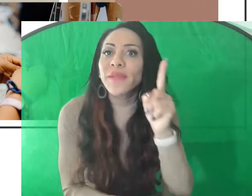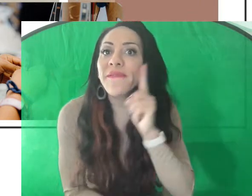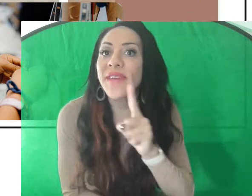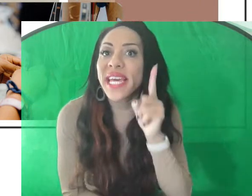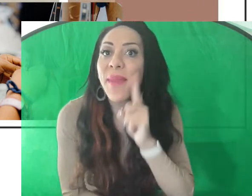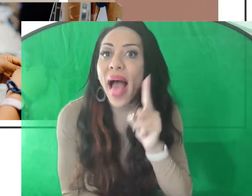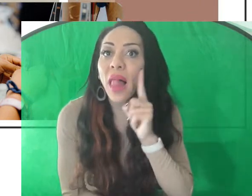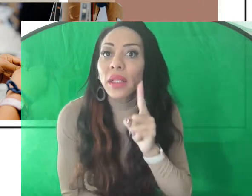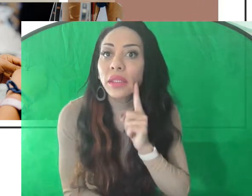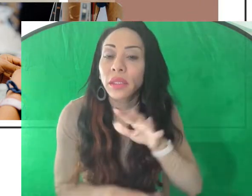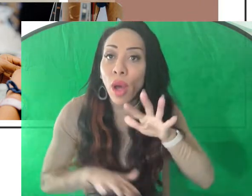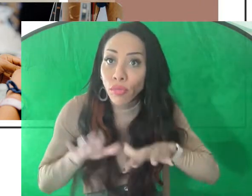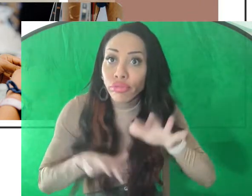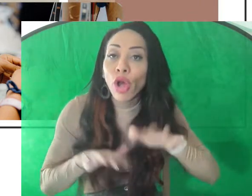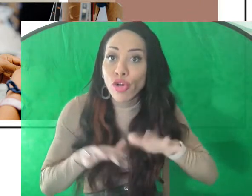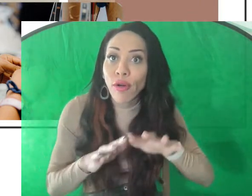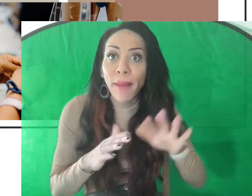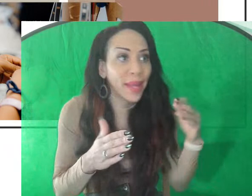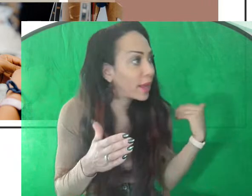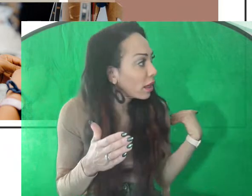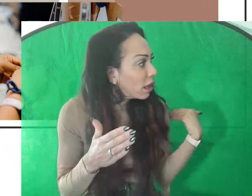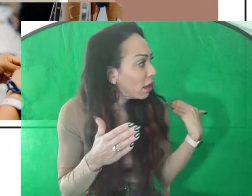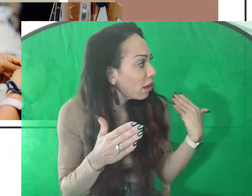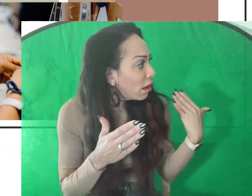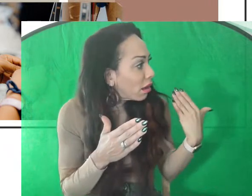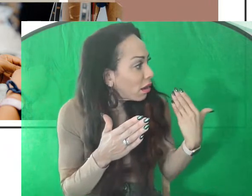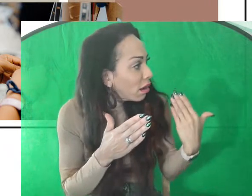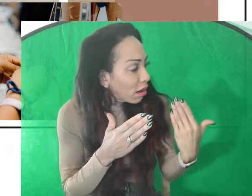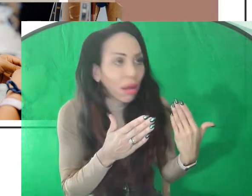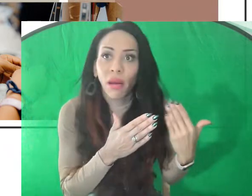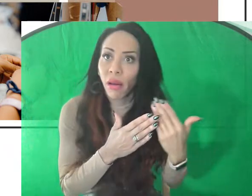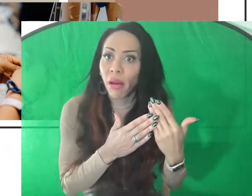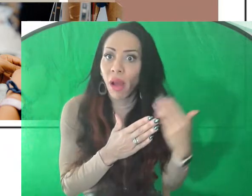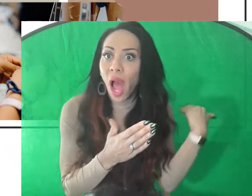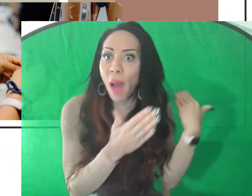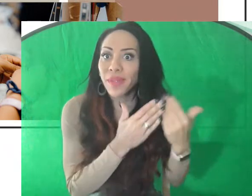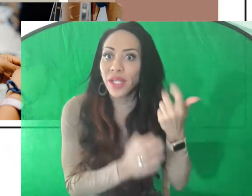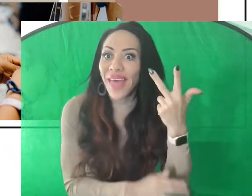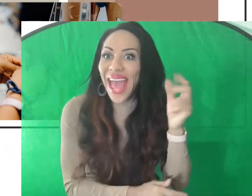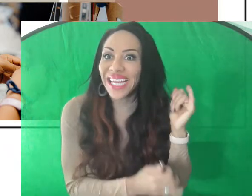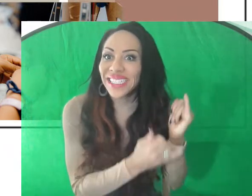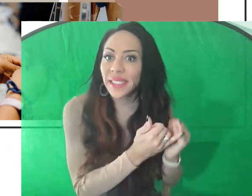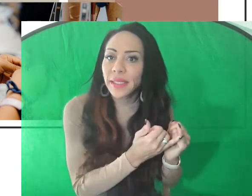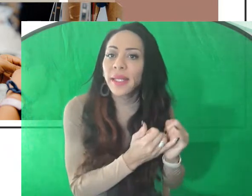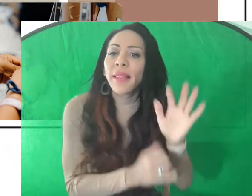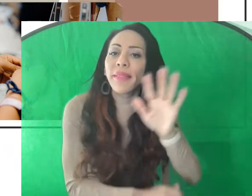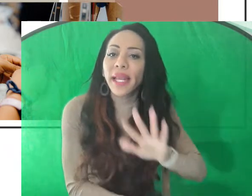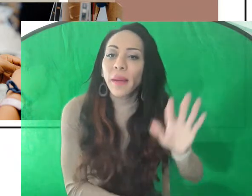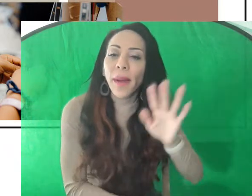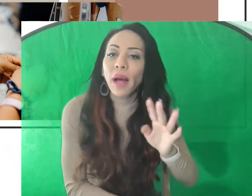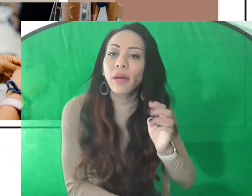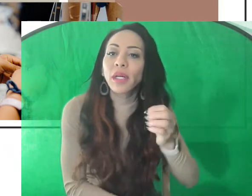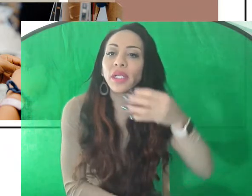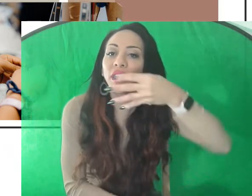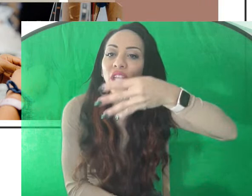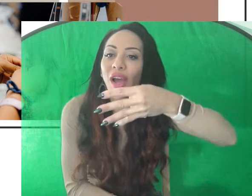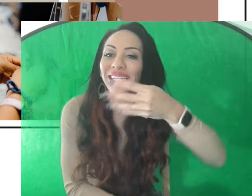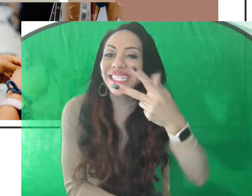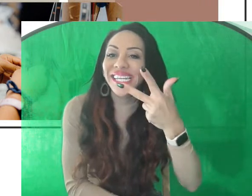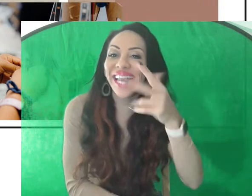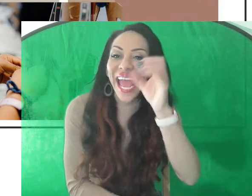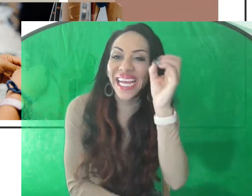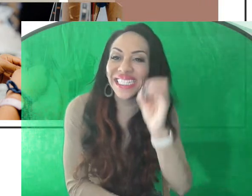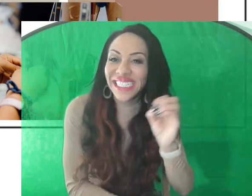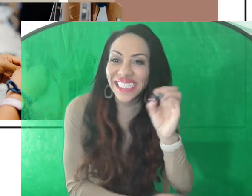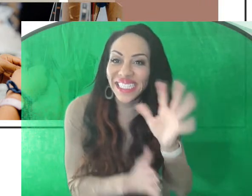what we can pinpoint, and we feel like we pinpoint, and what's talked a lot about is that like early 1980s personal computing, and when that came in